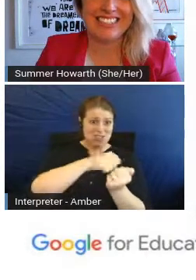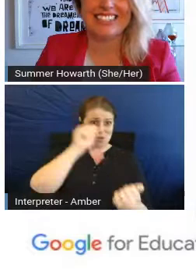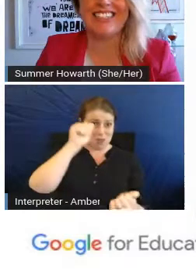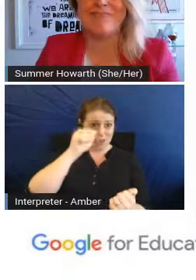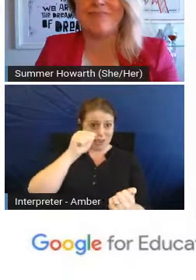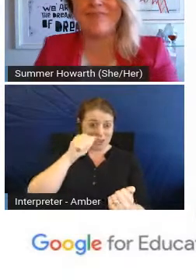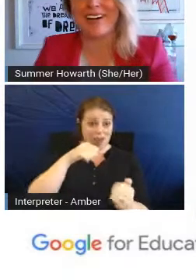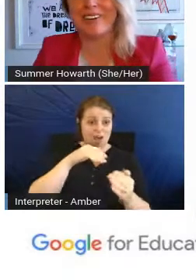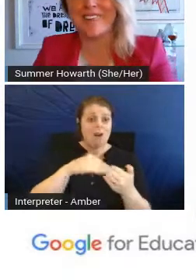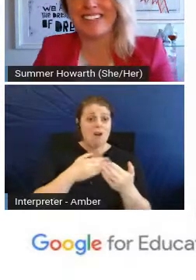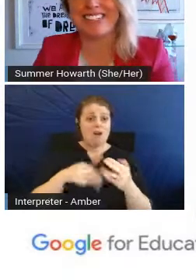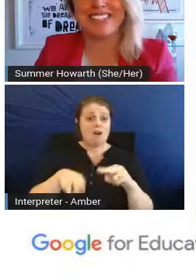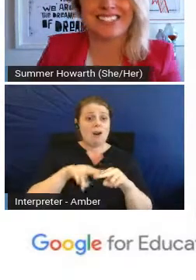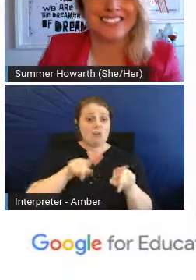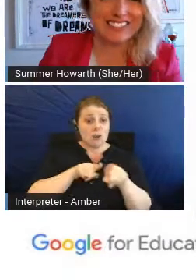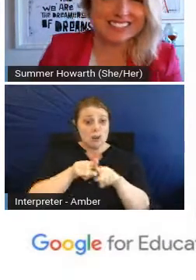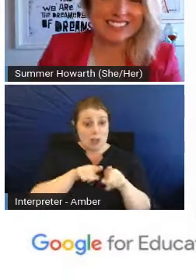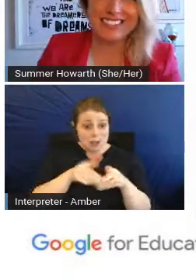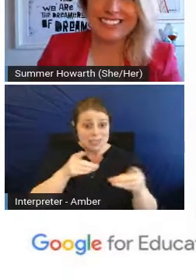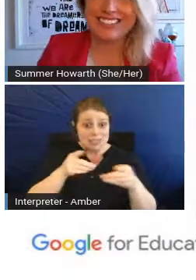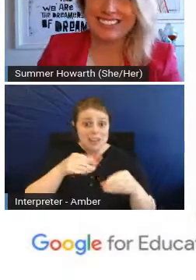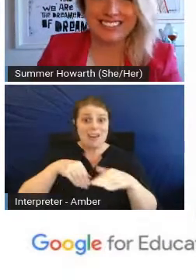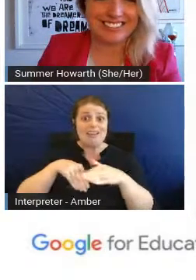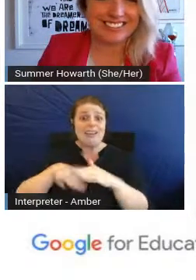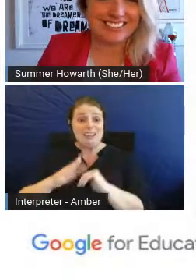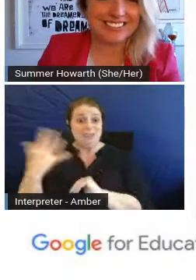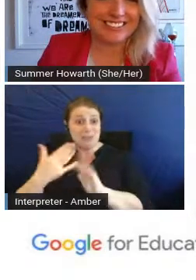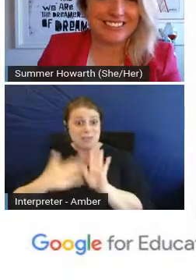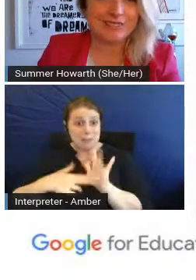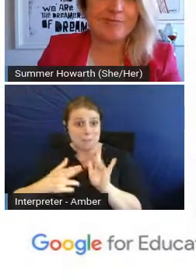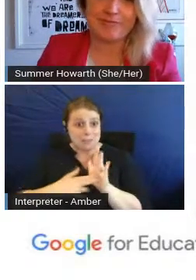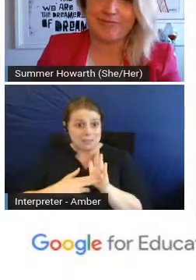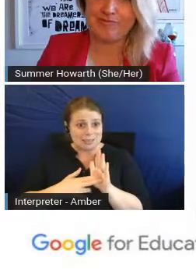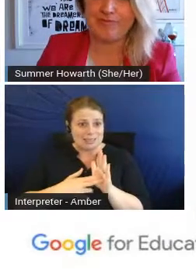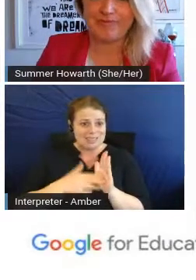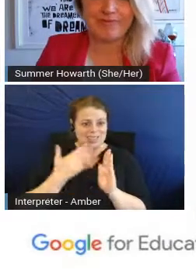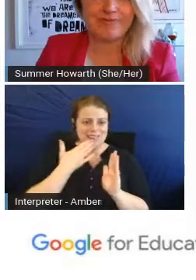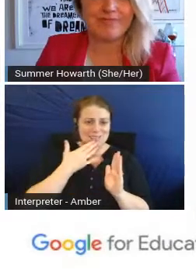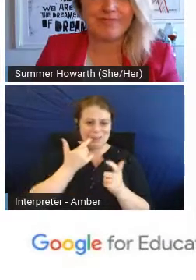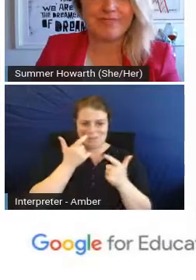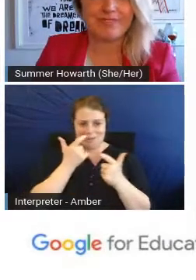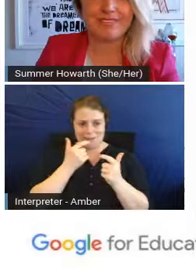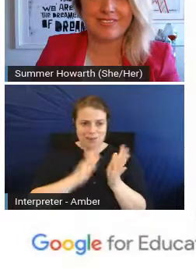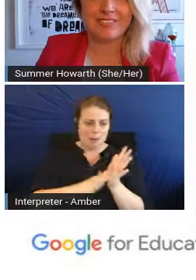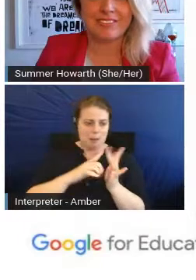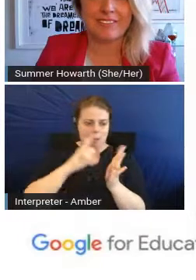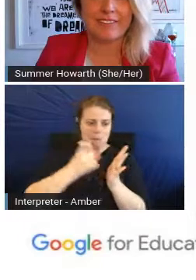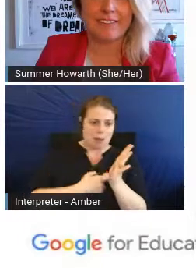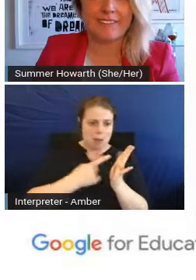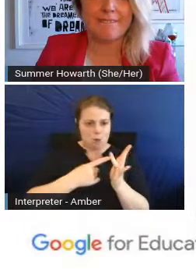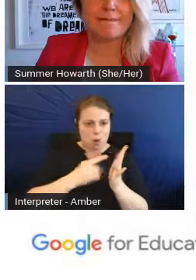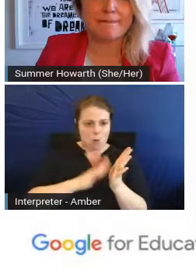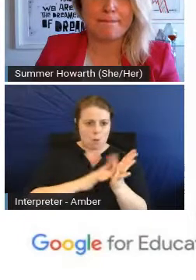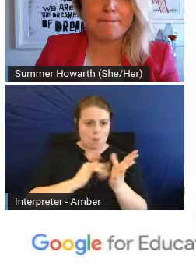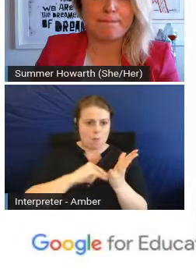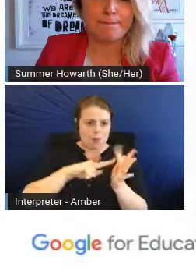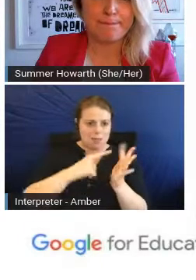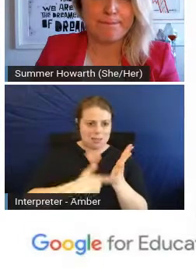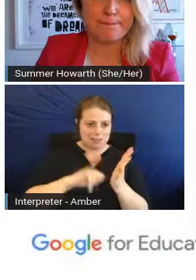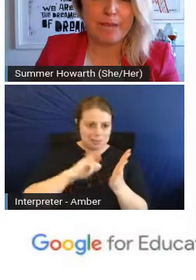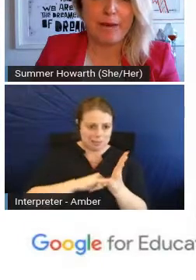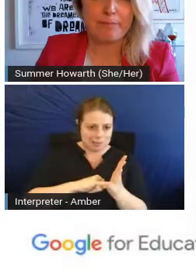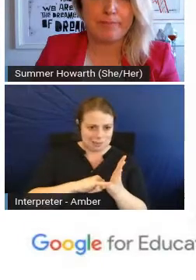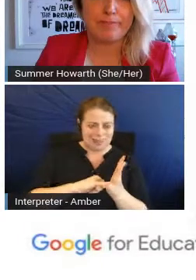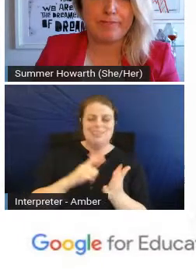minutes. MicroMaster. A MicroMaster. So what we're going to do is we're going to share all of this with you afterwards.